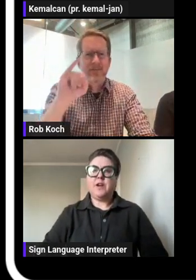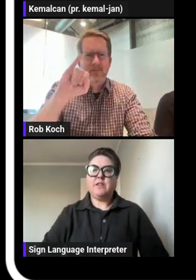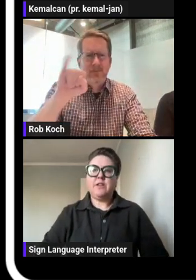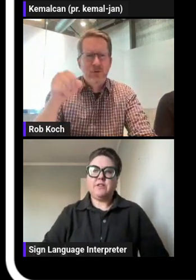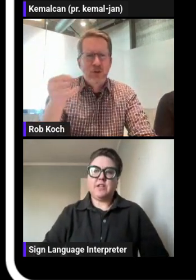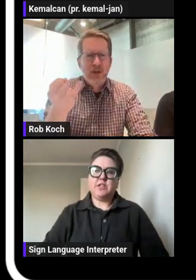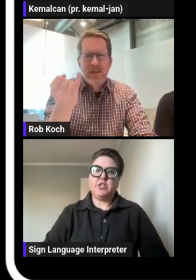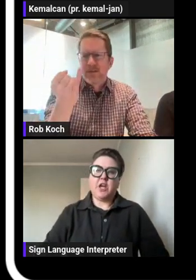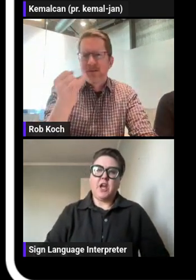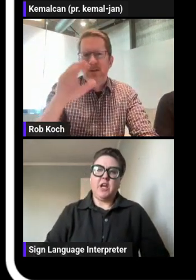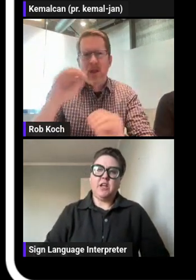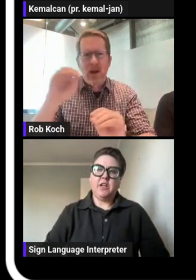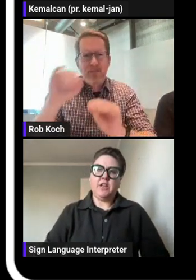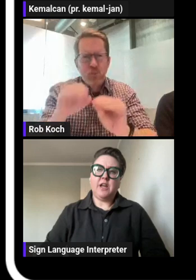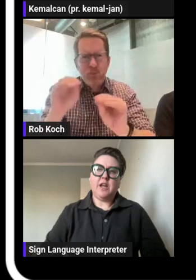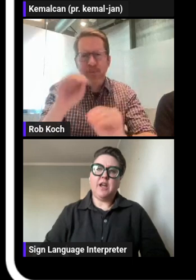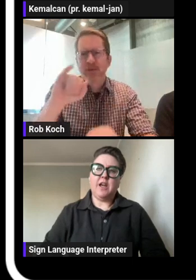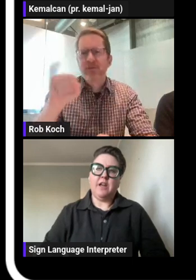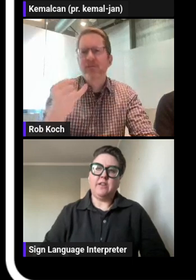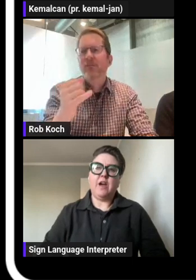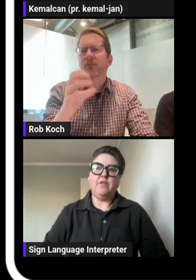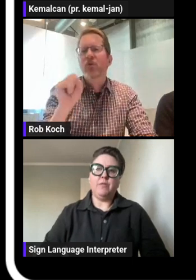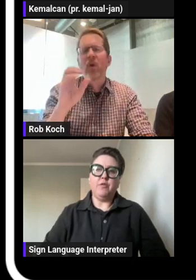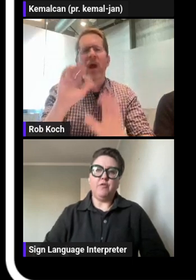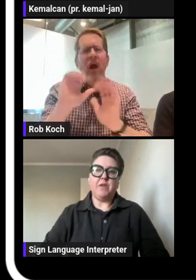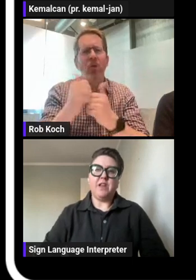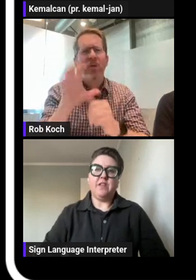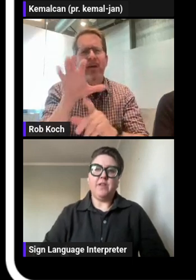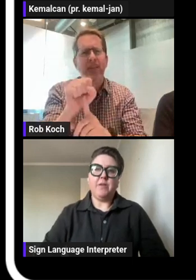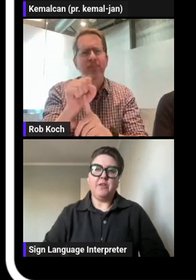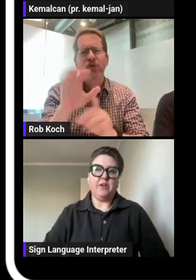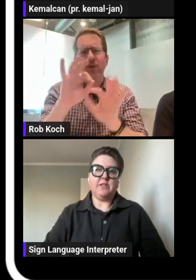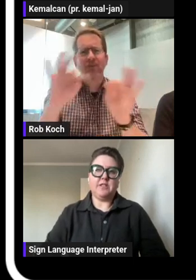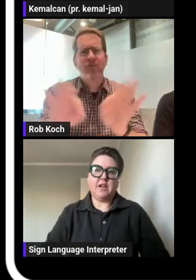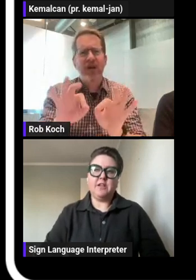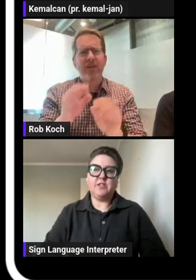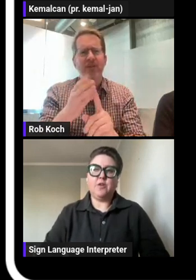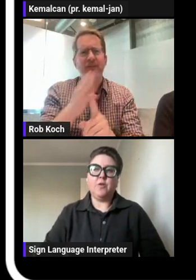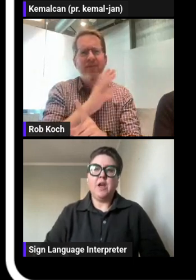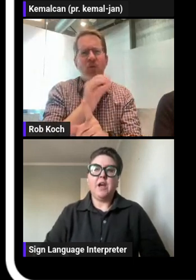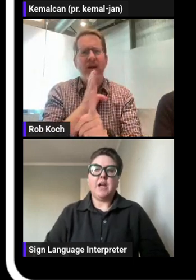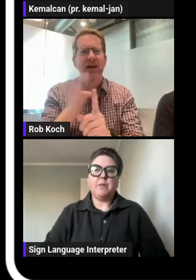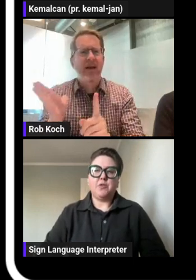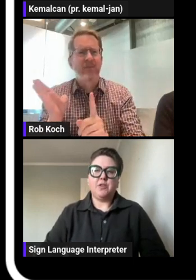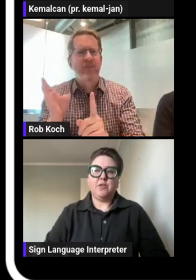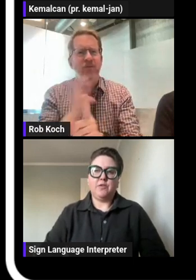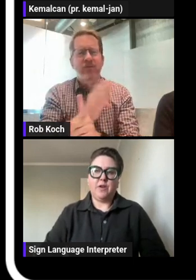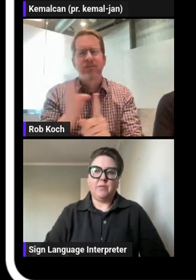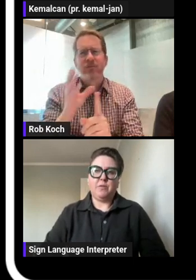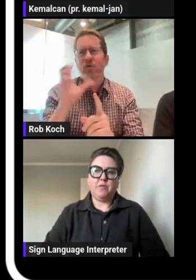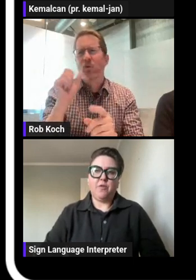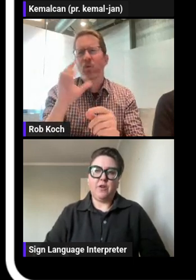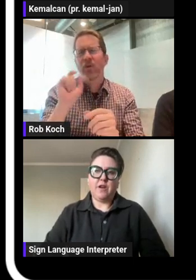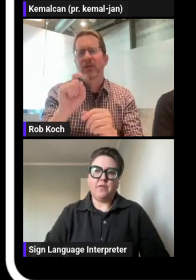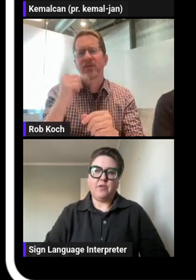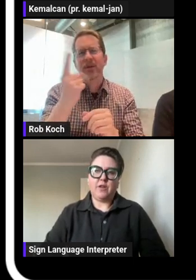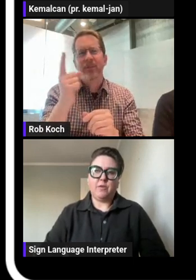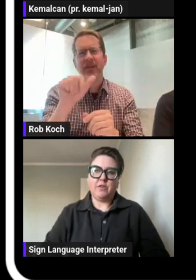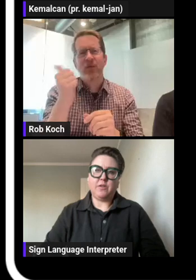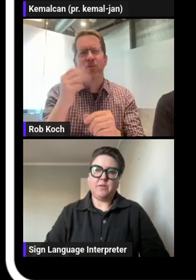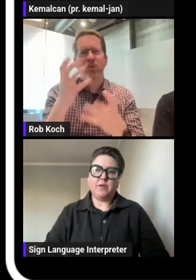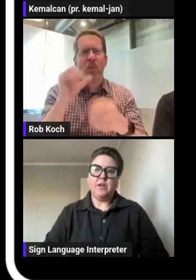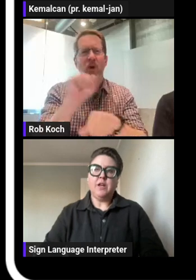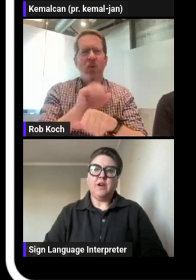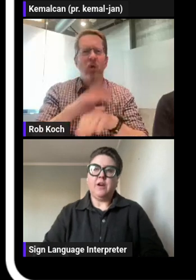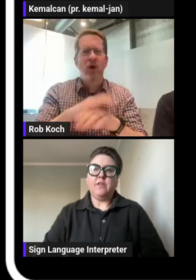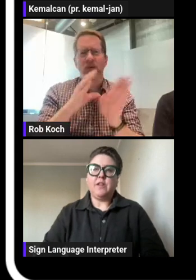So we've got letters like J and have the movement in them, and they're not static. So capturing those frames before and after, like